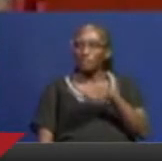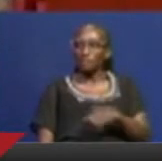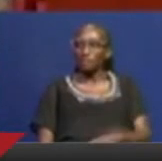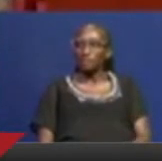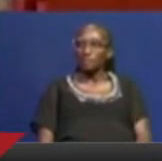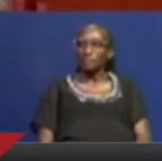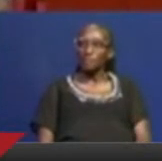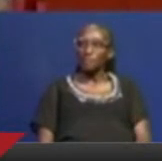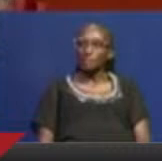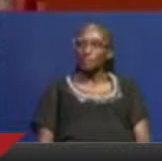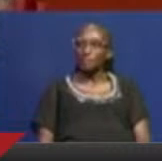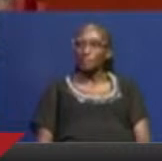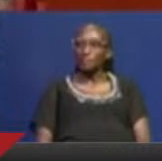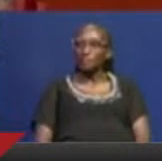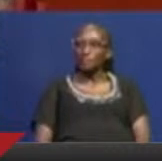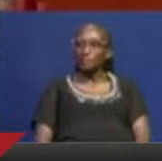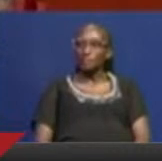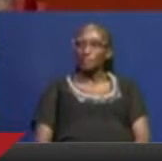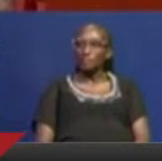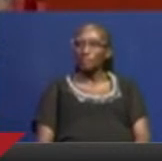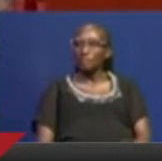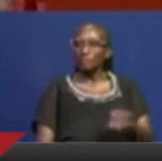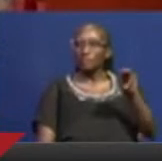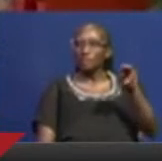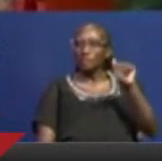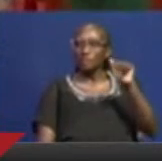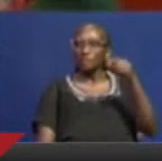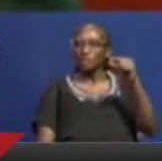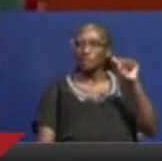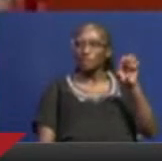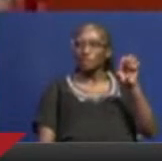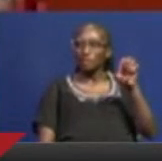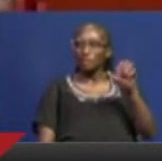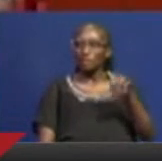Okay. Lunga Lunga Mangale Munga Chiforomondo.